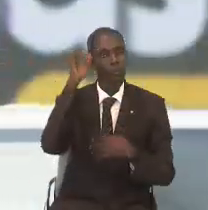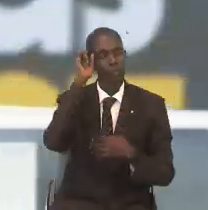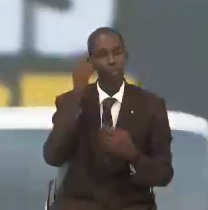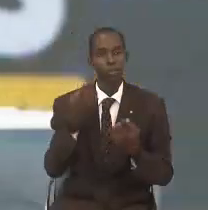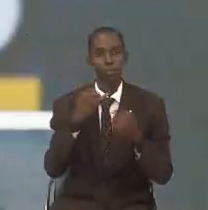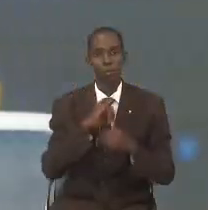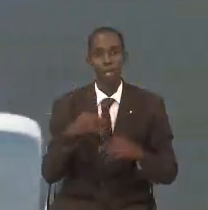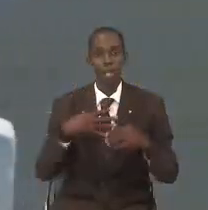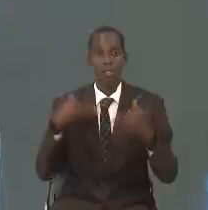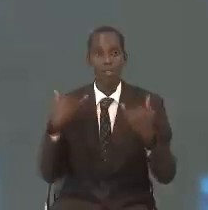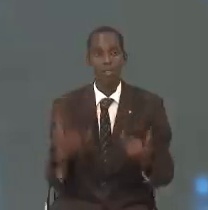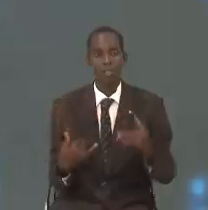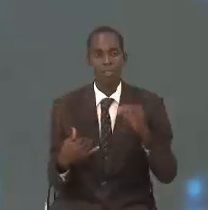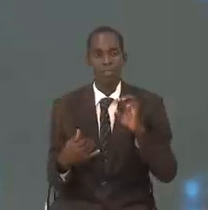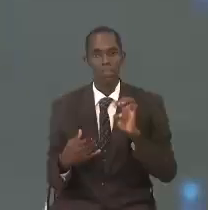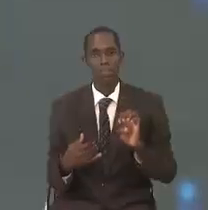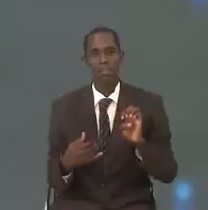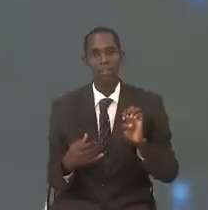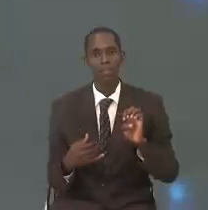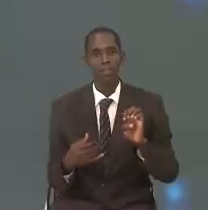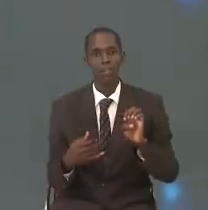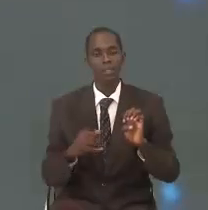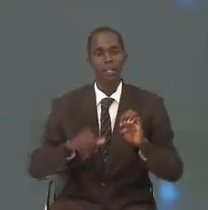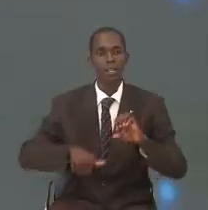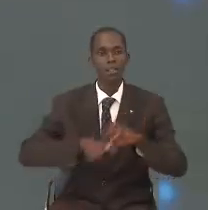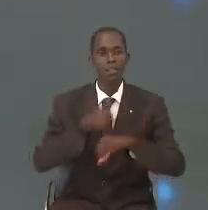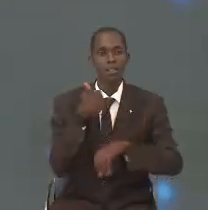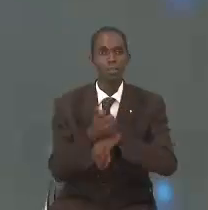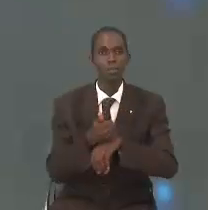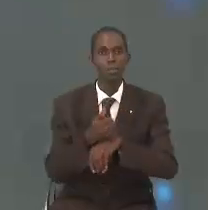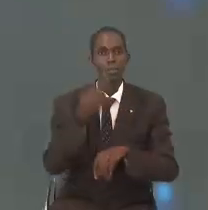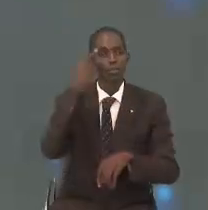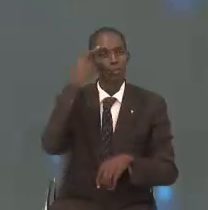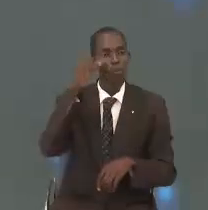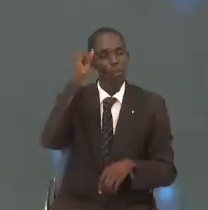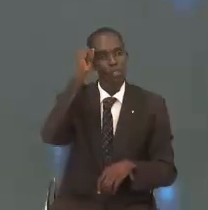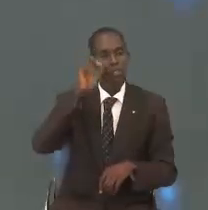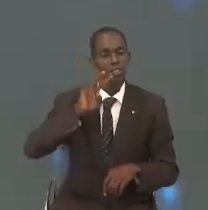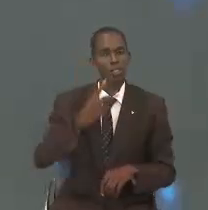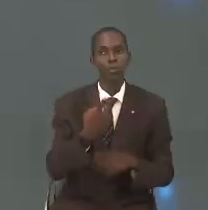now E, established for his second coming.